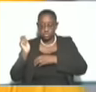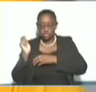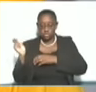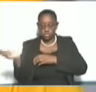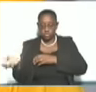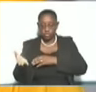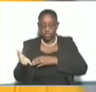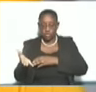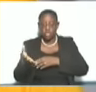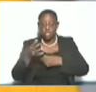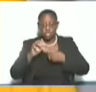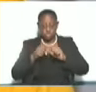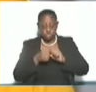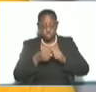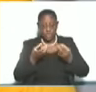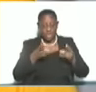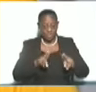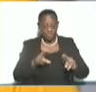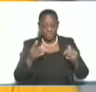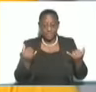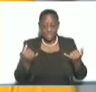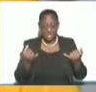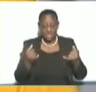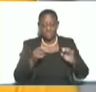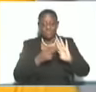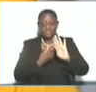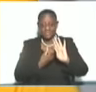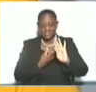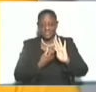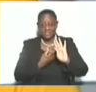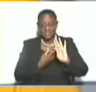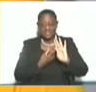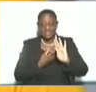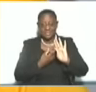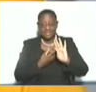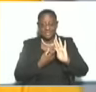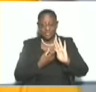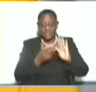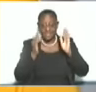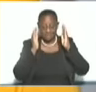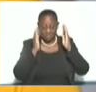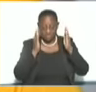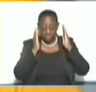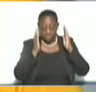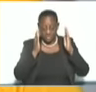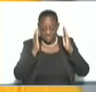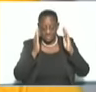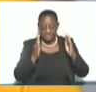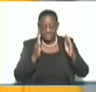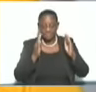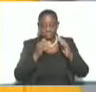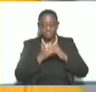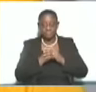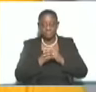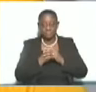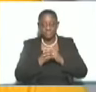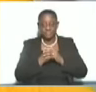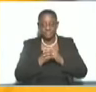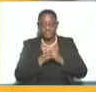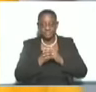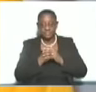getting softball back up is basically the primary focus, but in terms of a big old